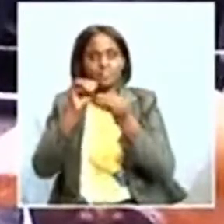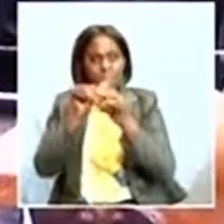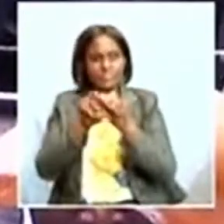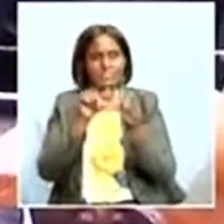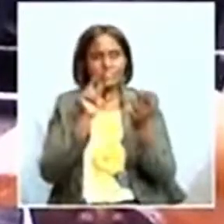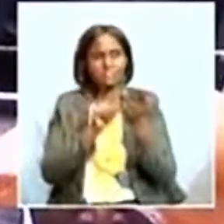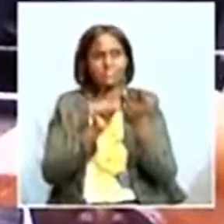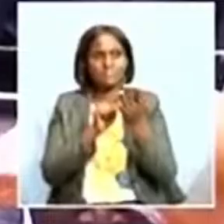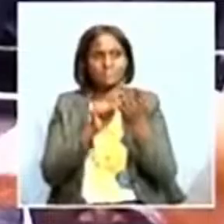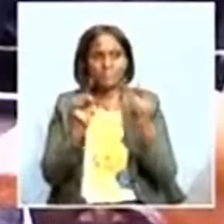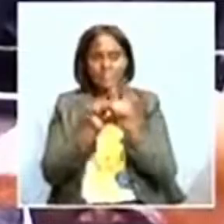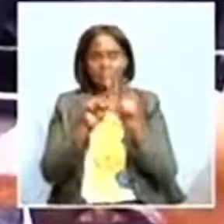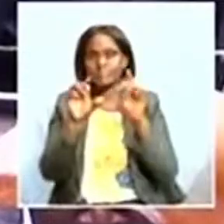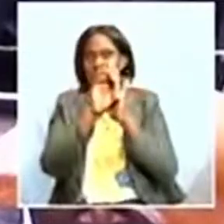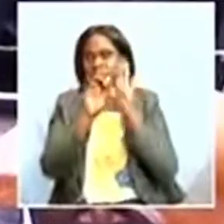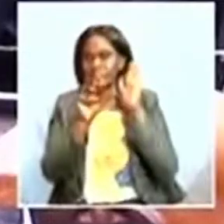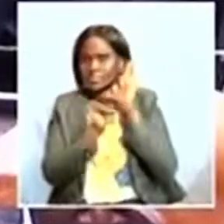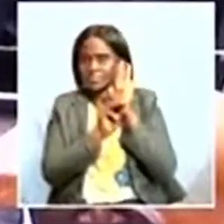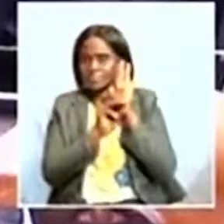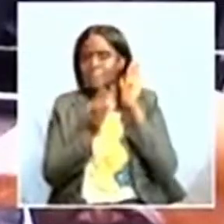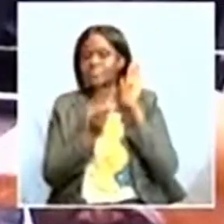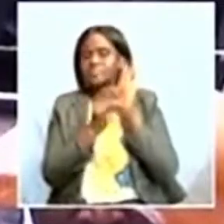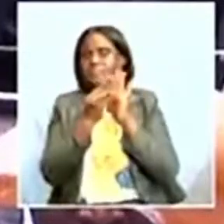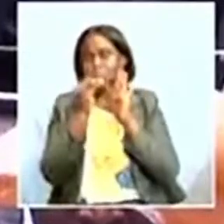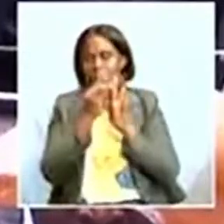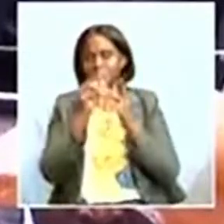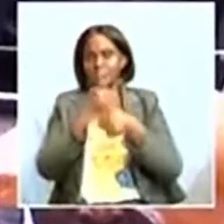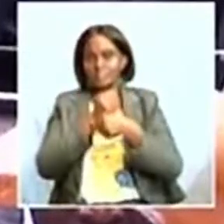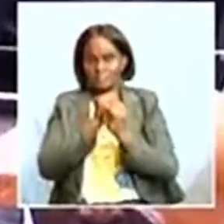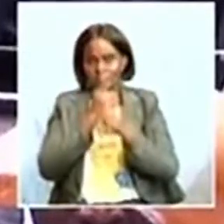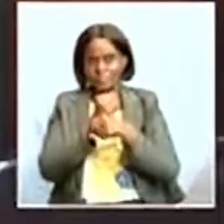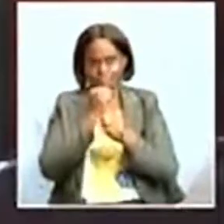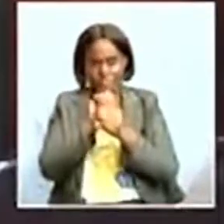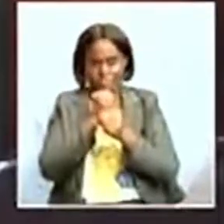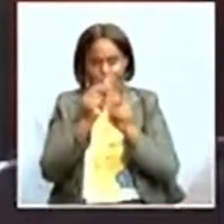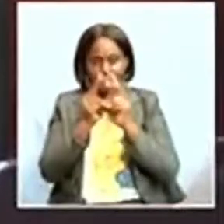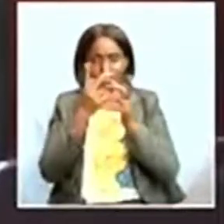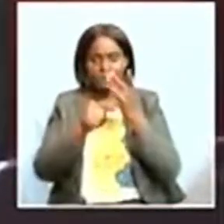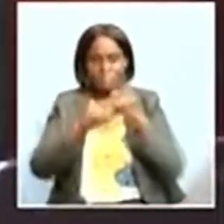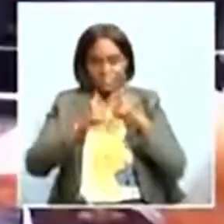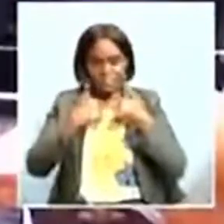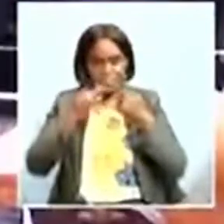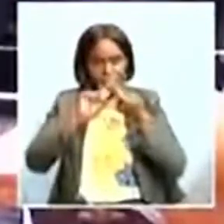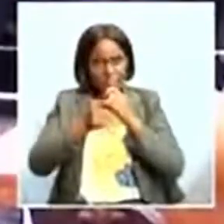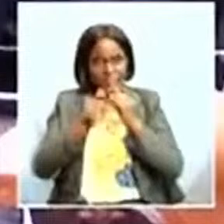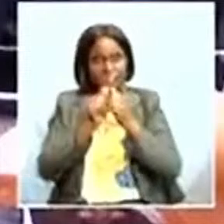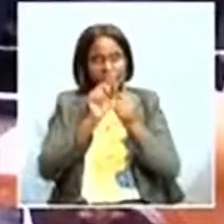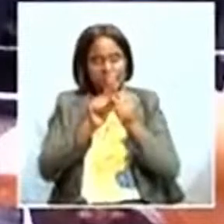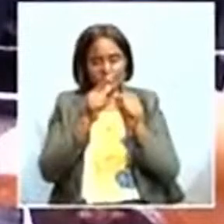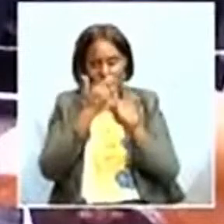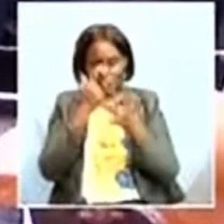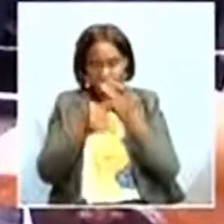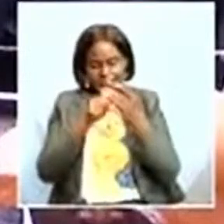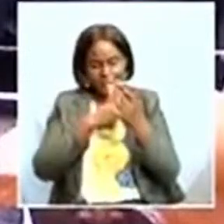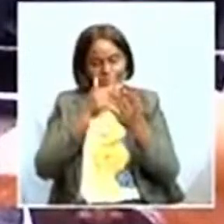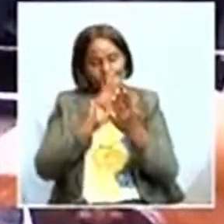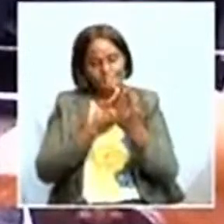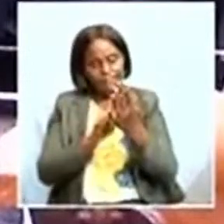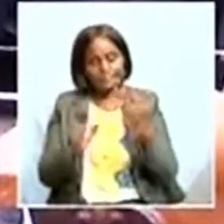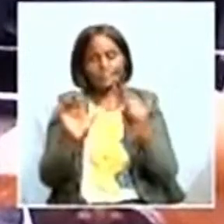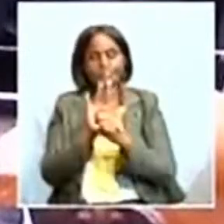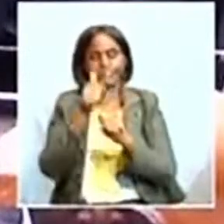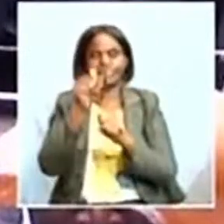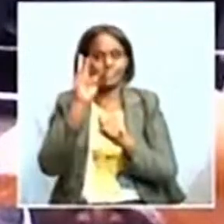in this curriculum framework. So let's just check in it. Let's just read fully.